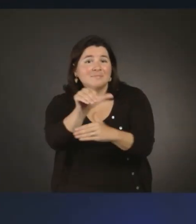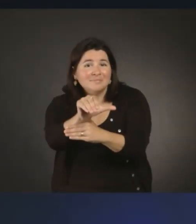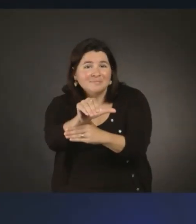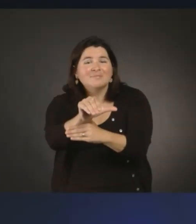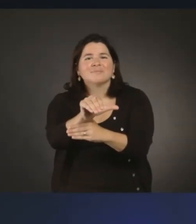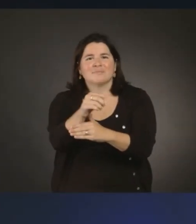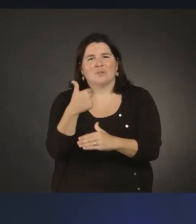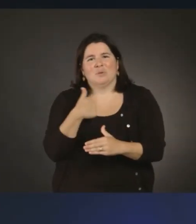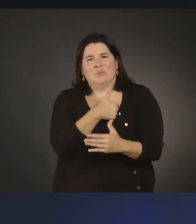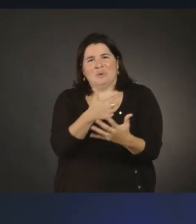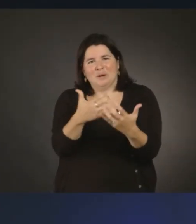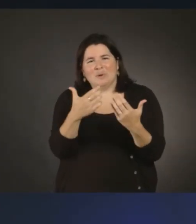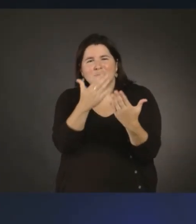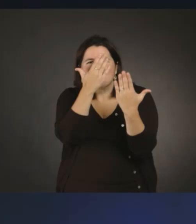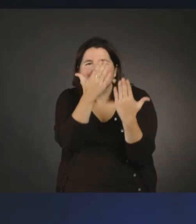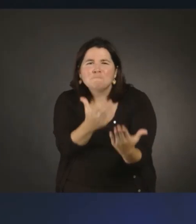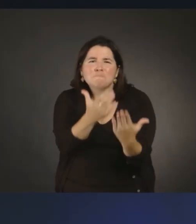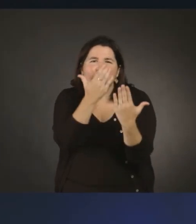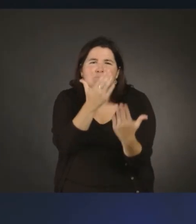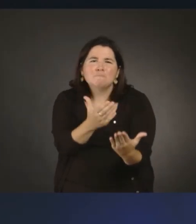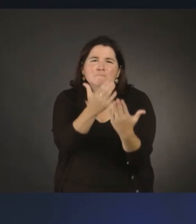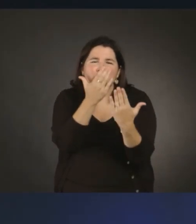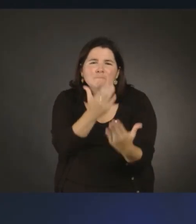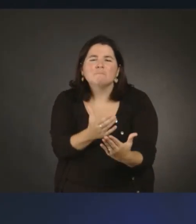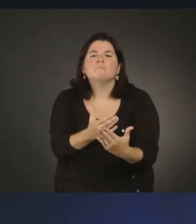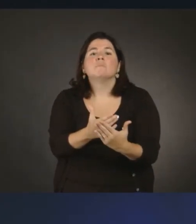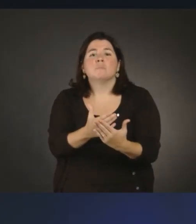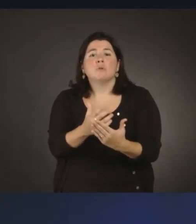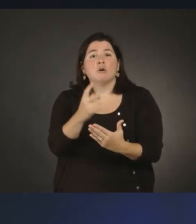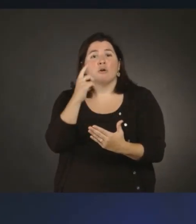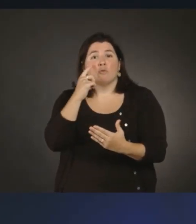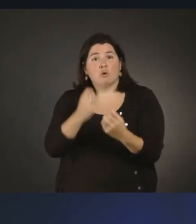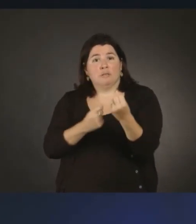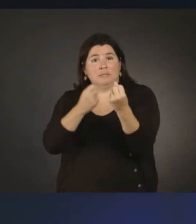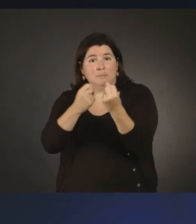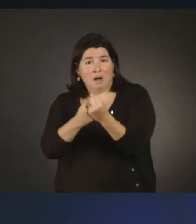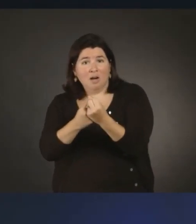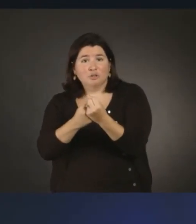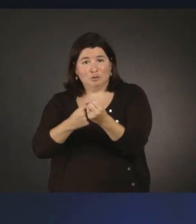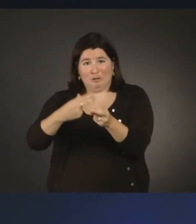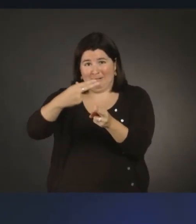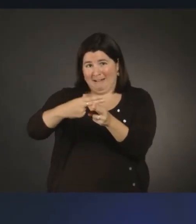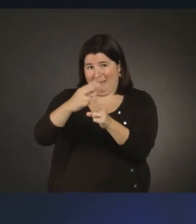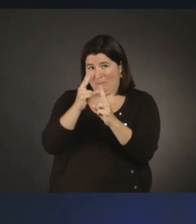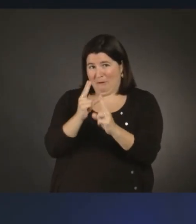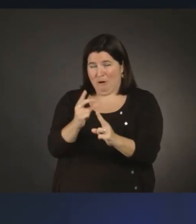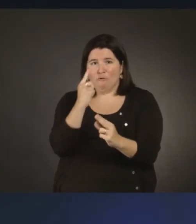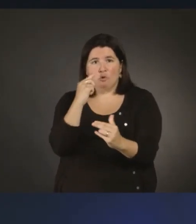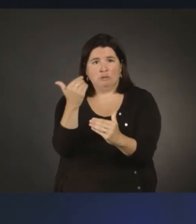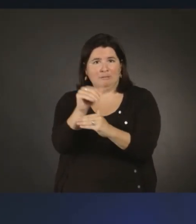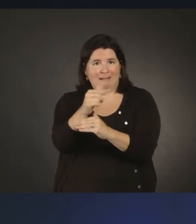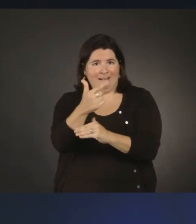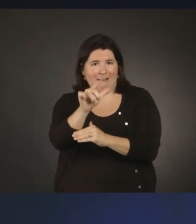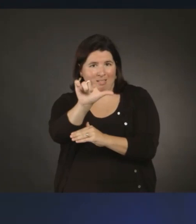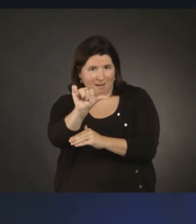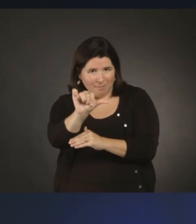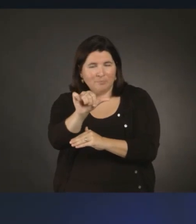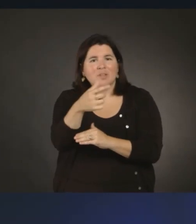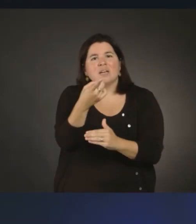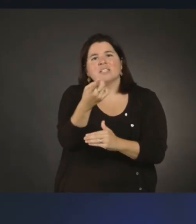This evening, we would like to express our deepest gratitude to the sponsors and namesakes of tonight's